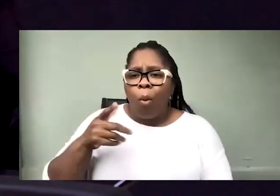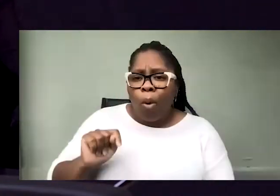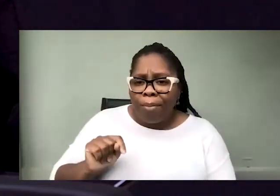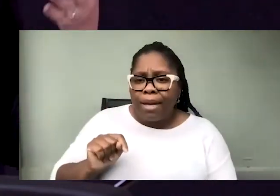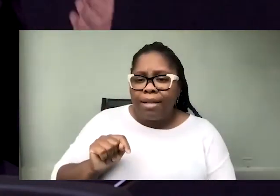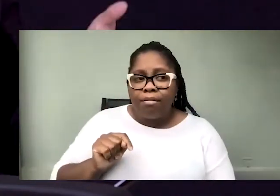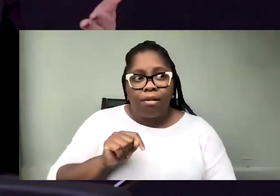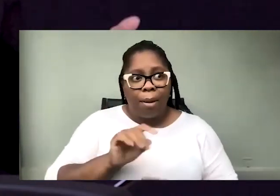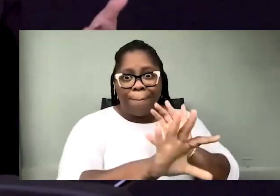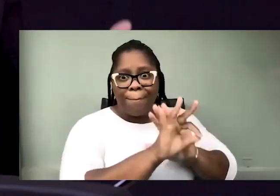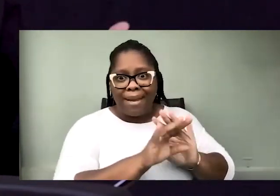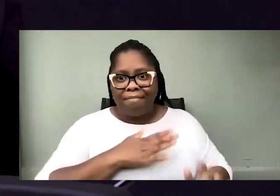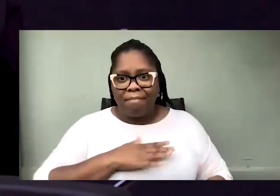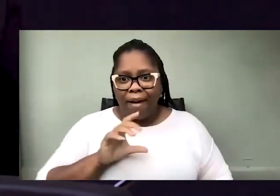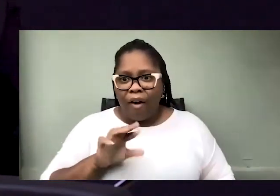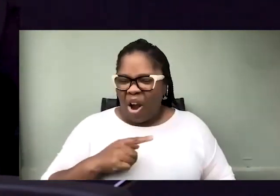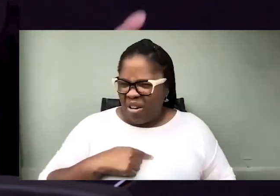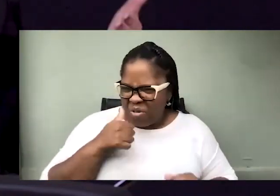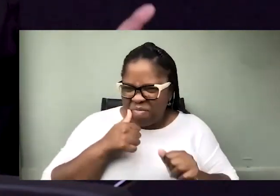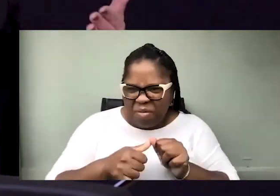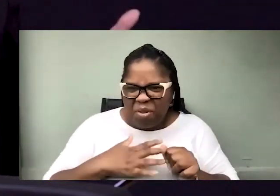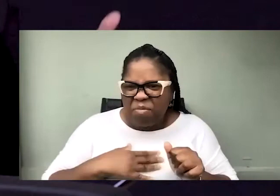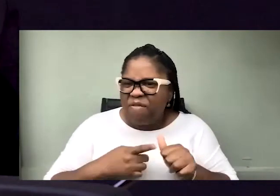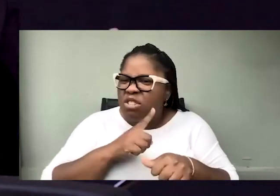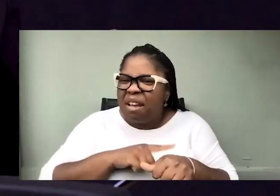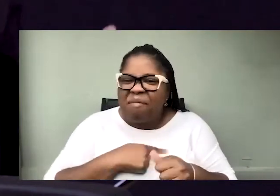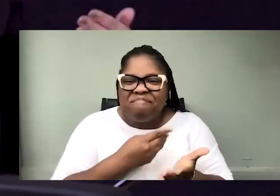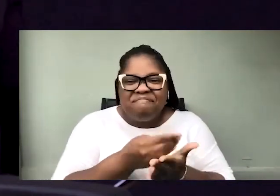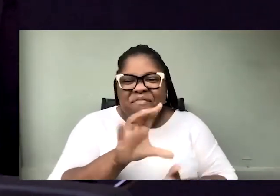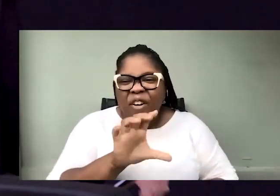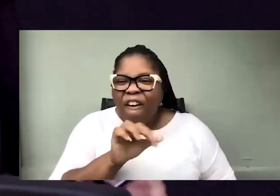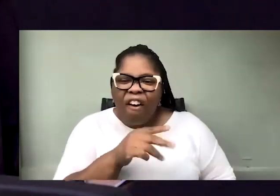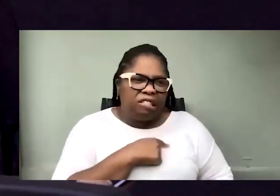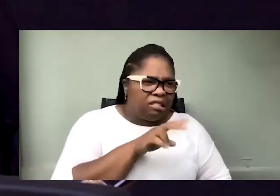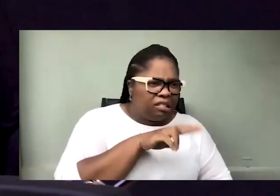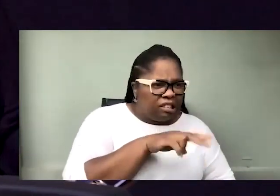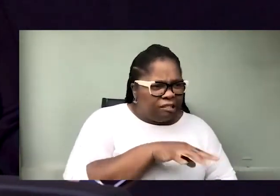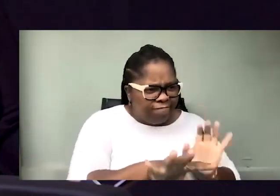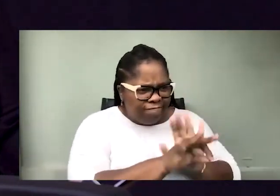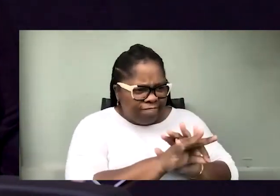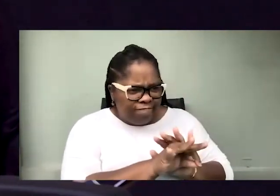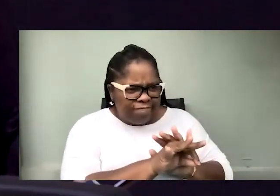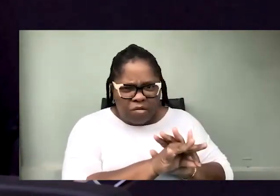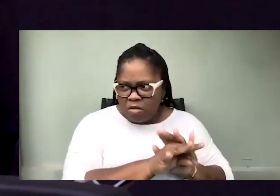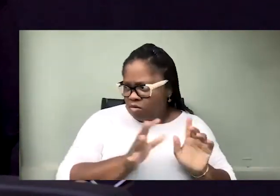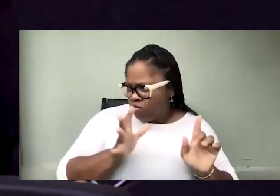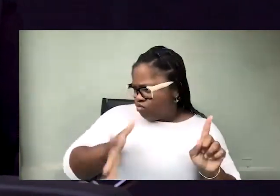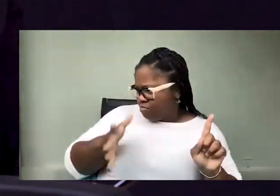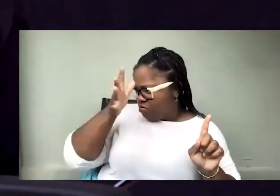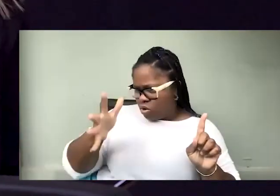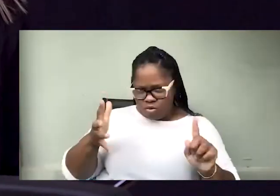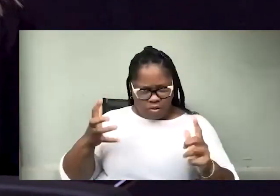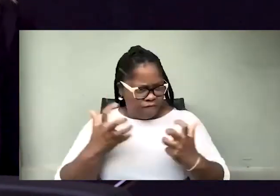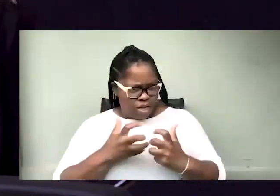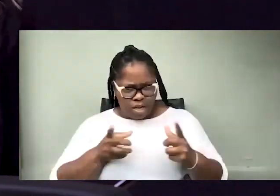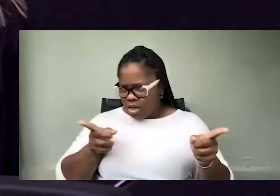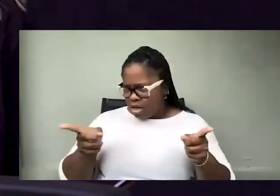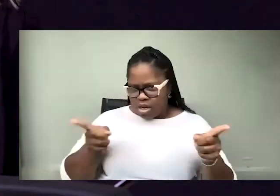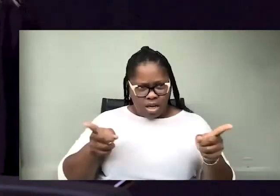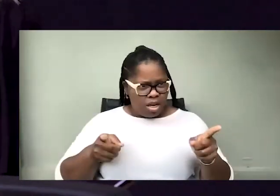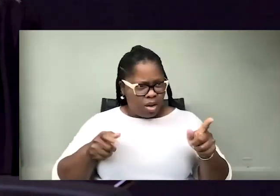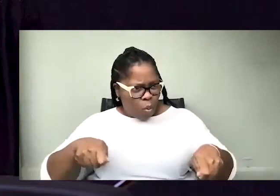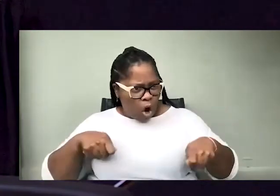my car. I remember when I got my first car, I picked my car to make sure that my grandparents could fit and that we could put their walker